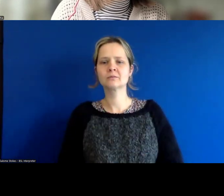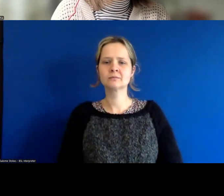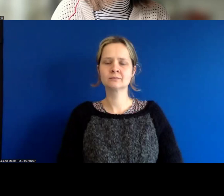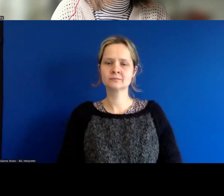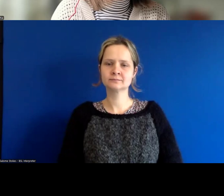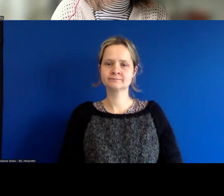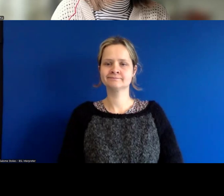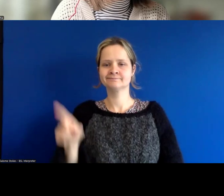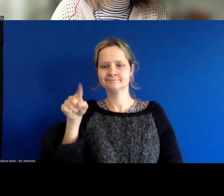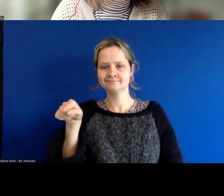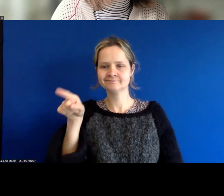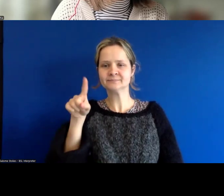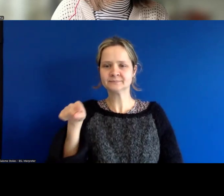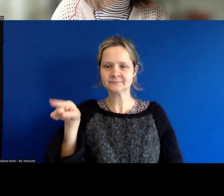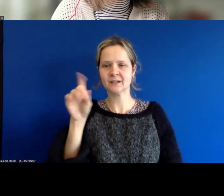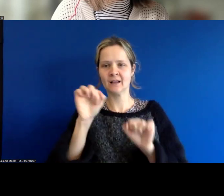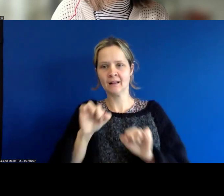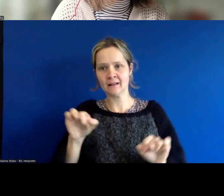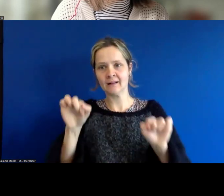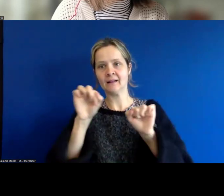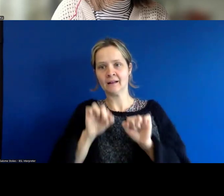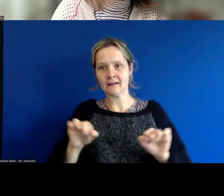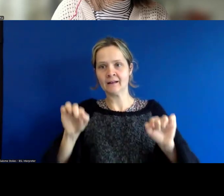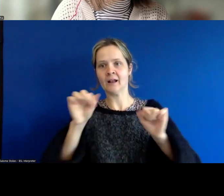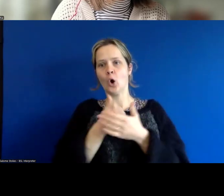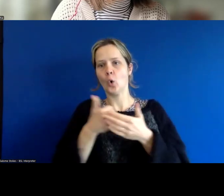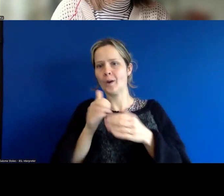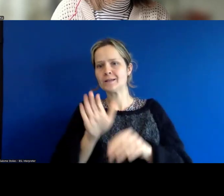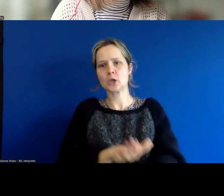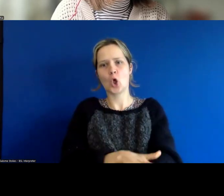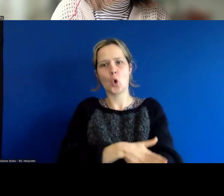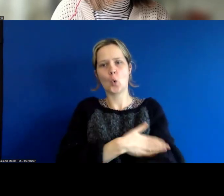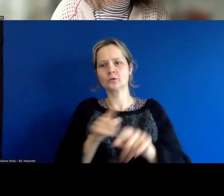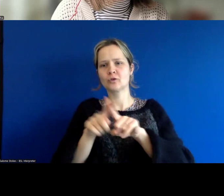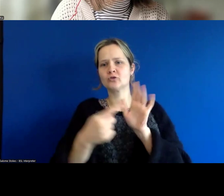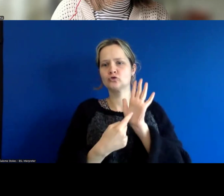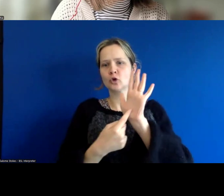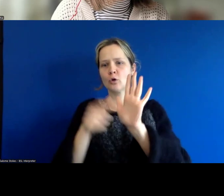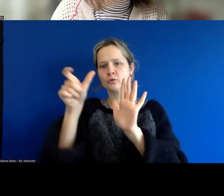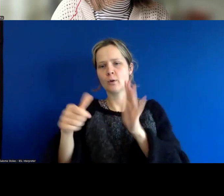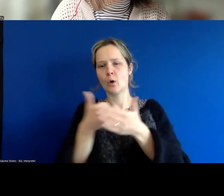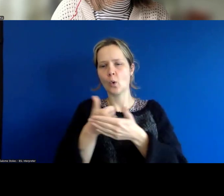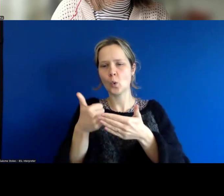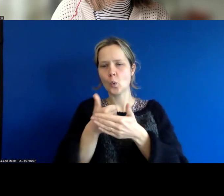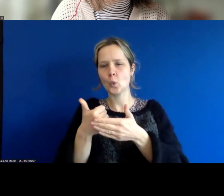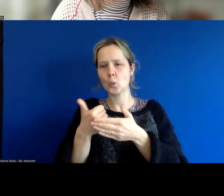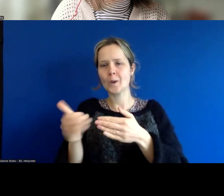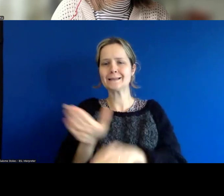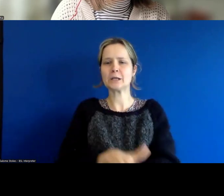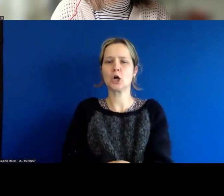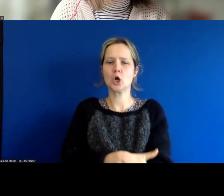Just take a little moment to think about it, especially when I'm on a call talking to people. And I'd be really keen if it would work a little bit faster.